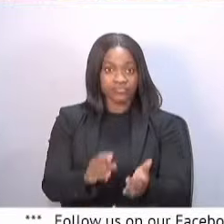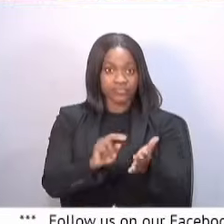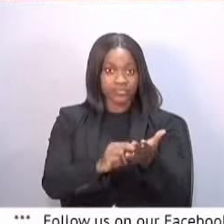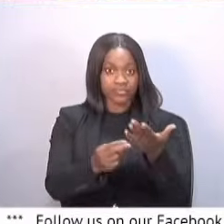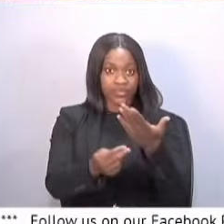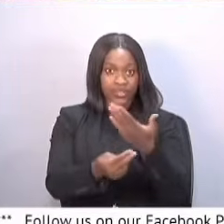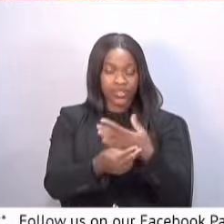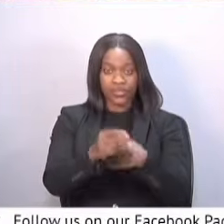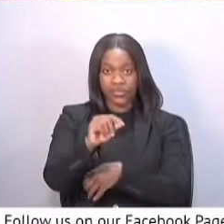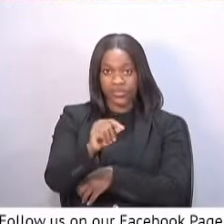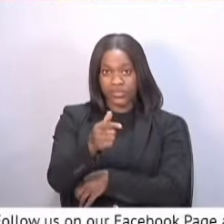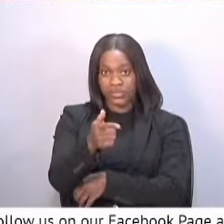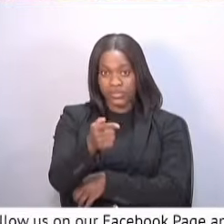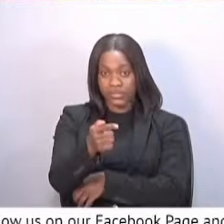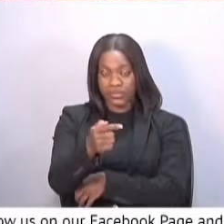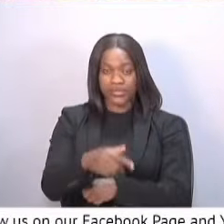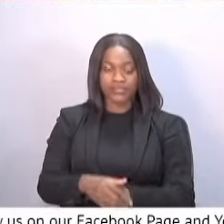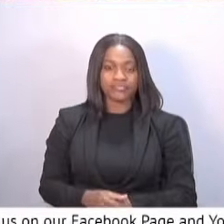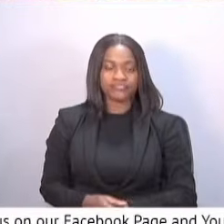November 2021,